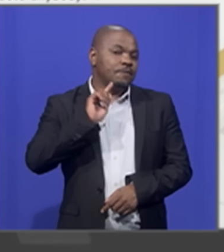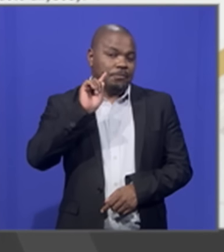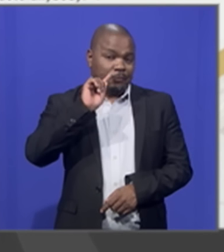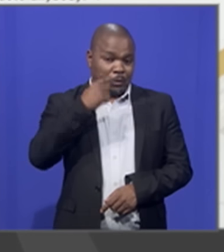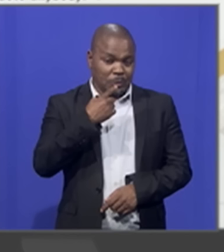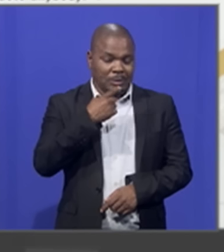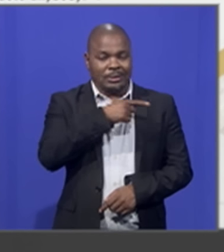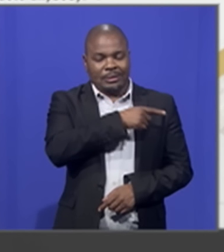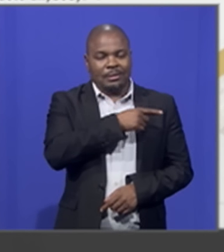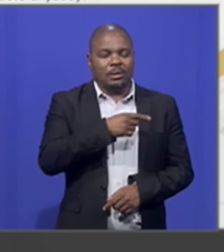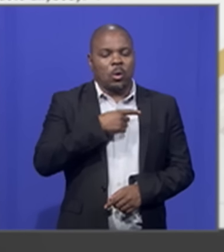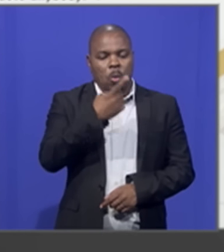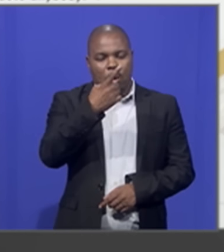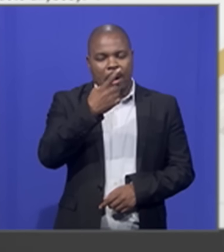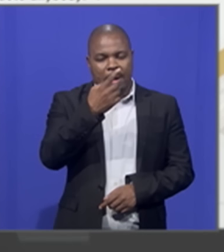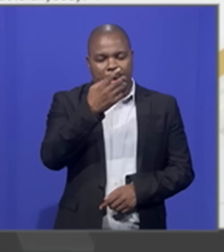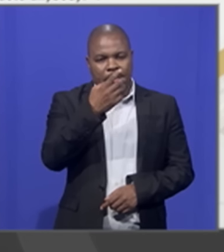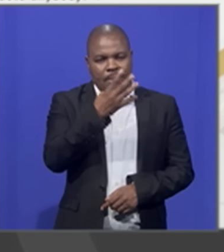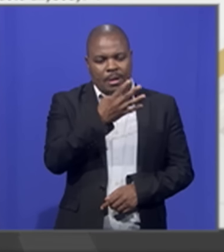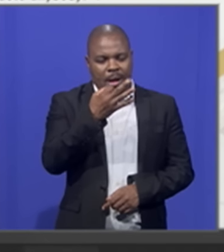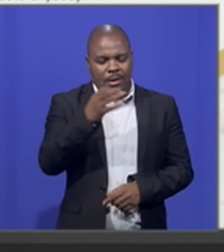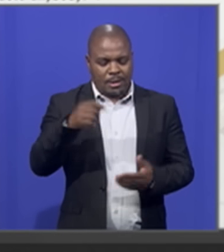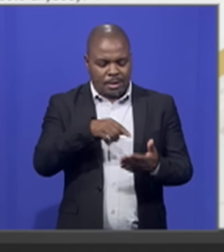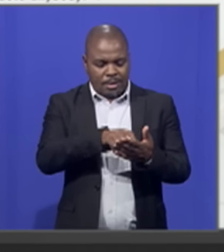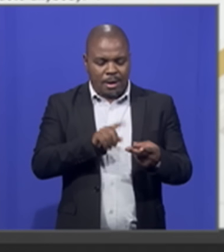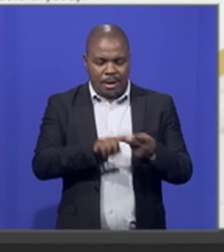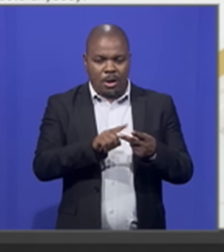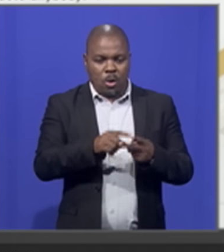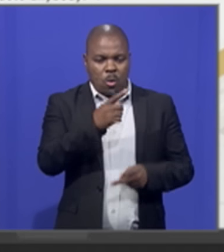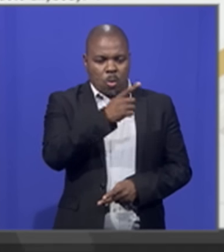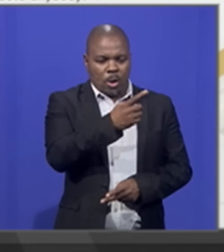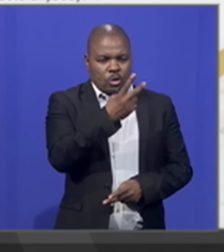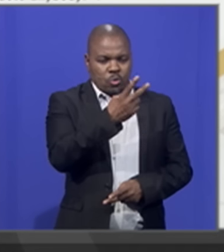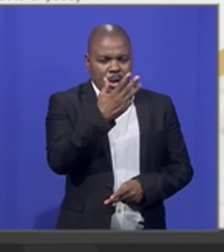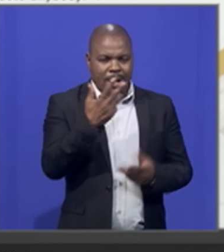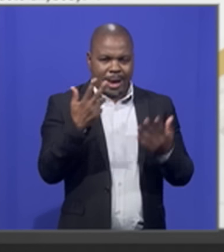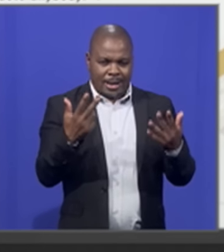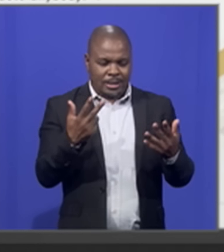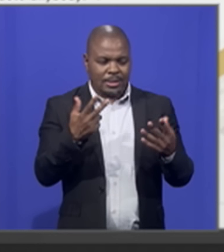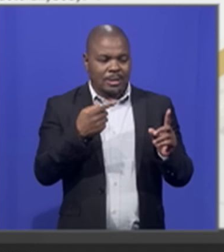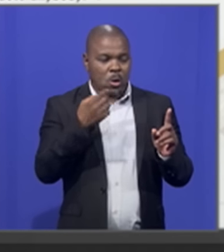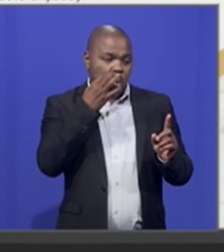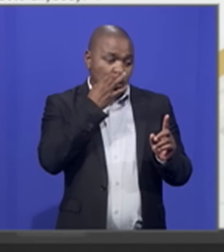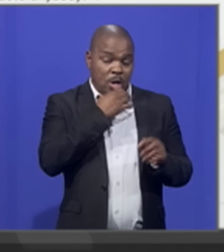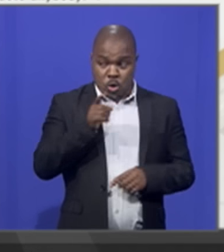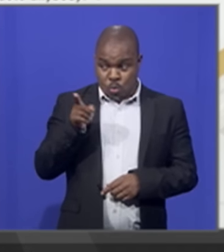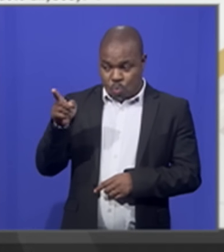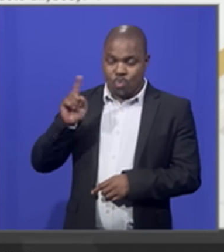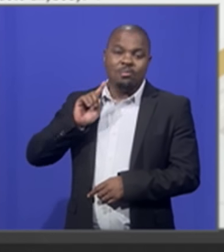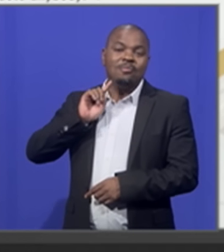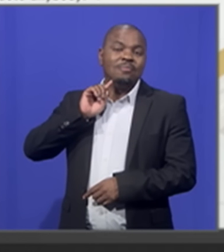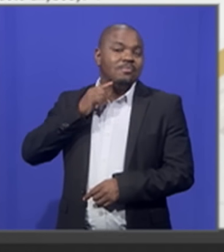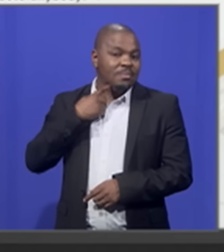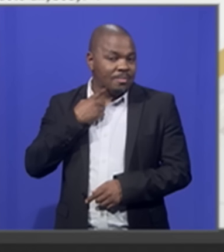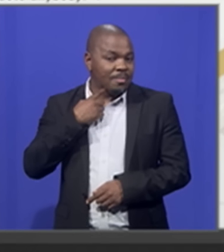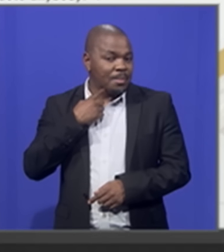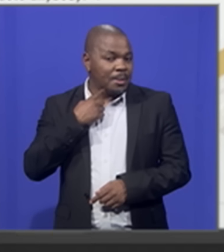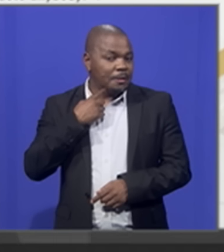page 1300 and when he says on page 1298 that you were lying when he said